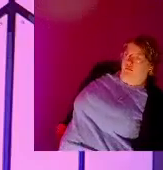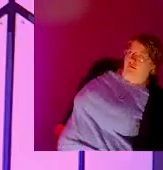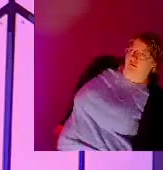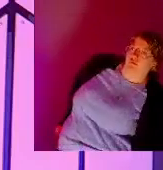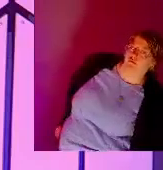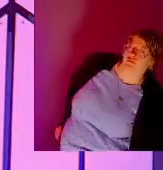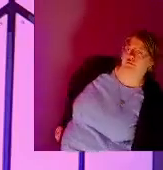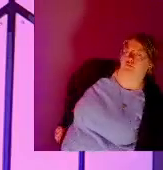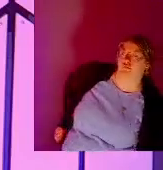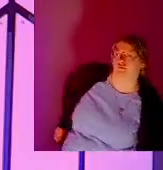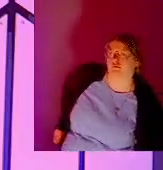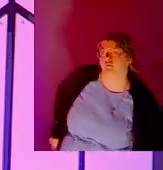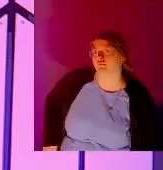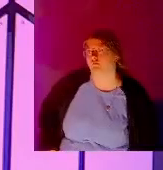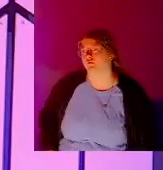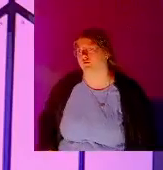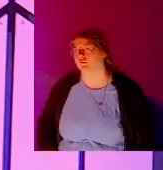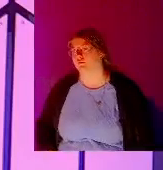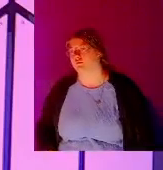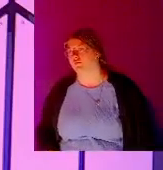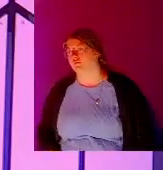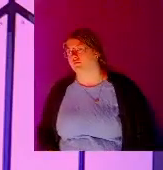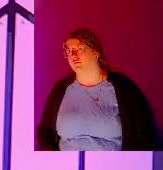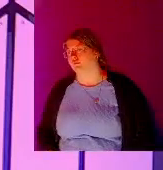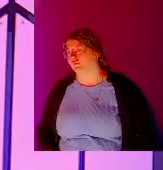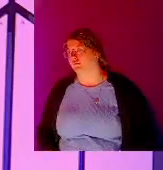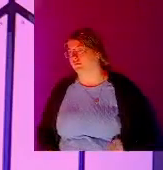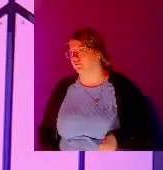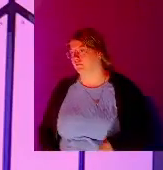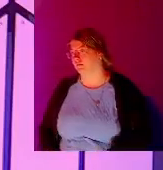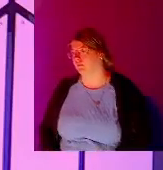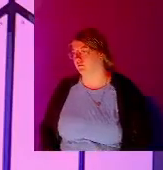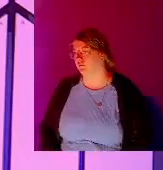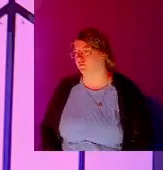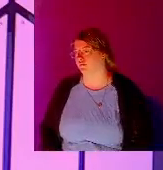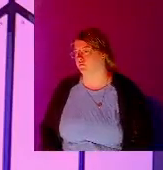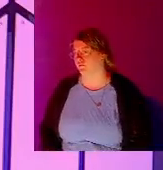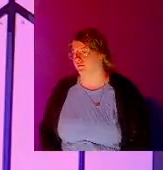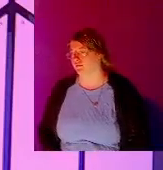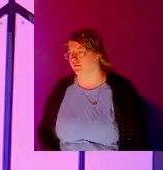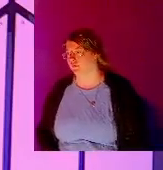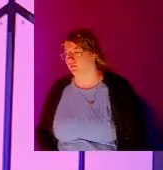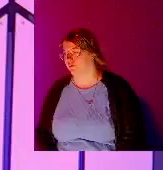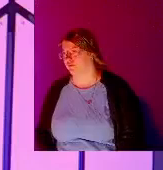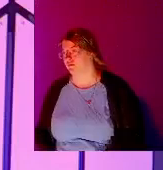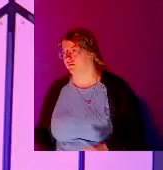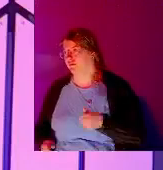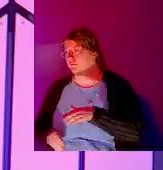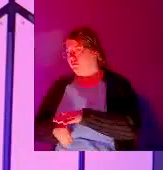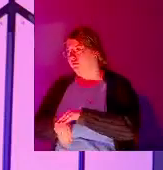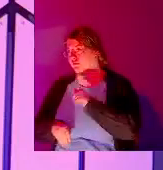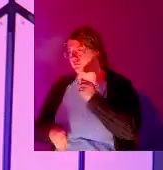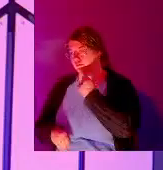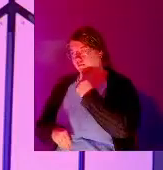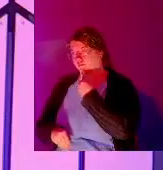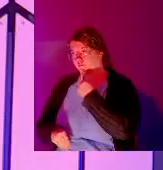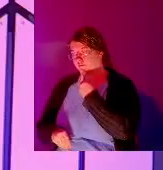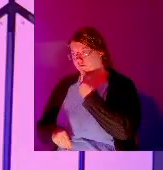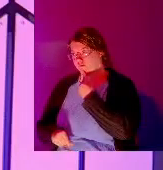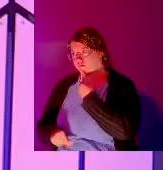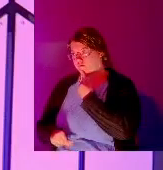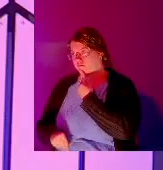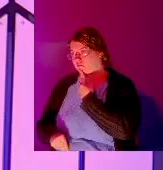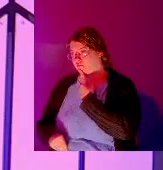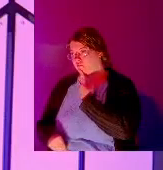and the seriousness of the call and the seriousness of the charge to us, Lord God, to discern